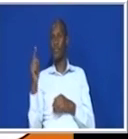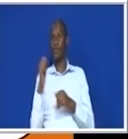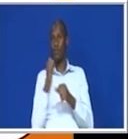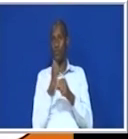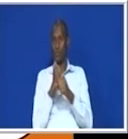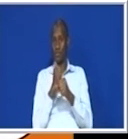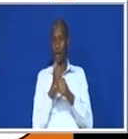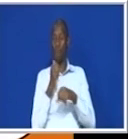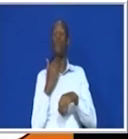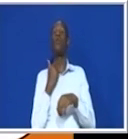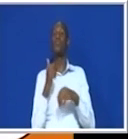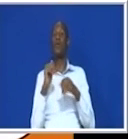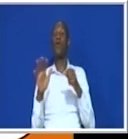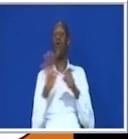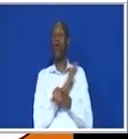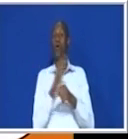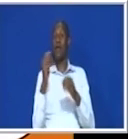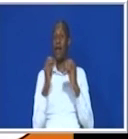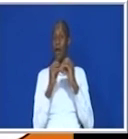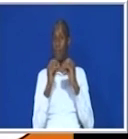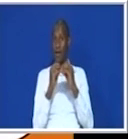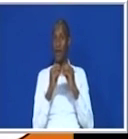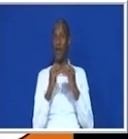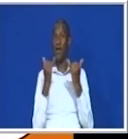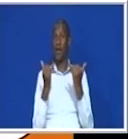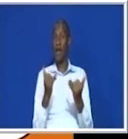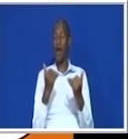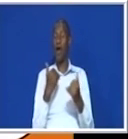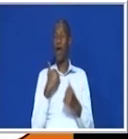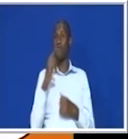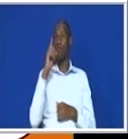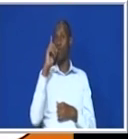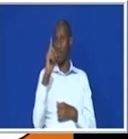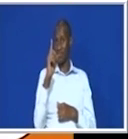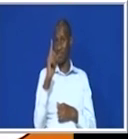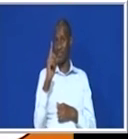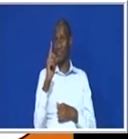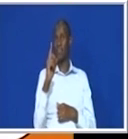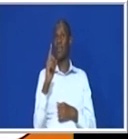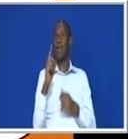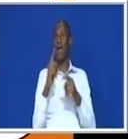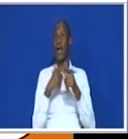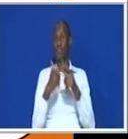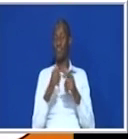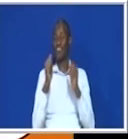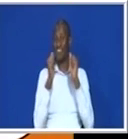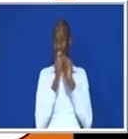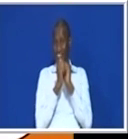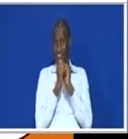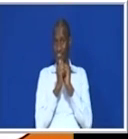with the whole numbers. So in our case here, I have ones and I have